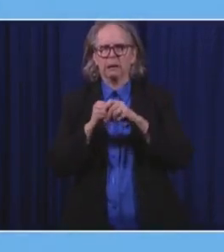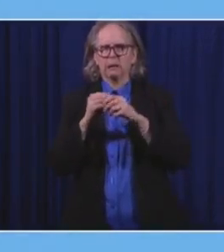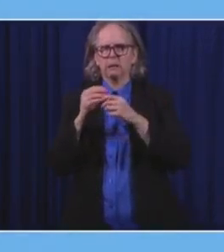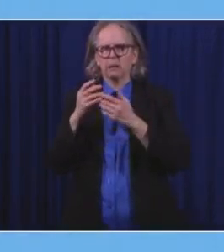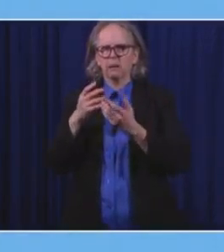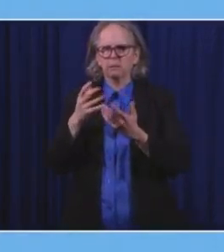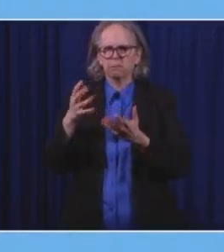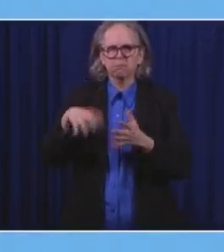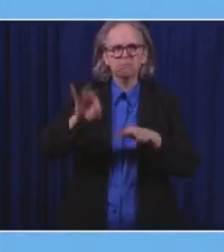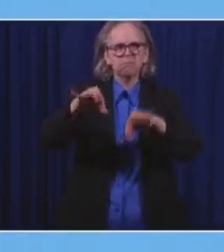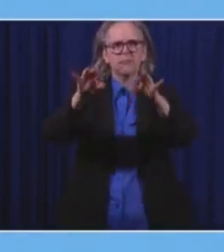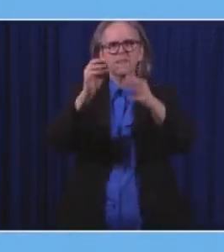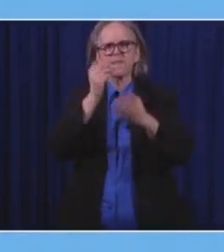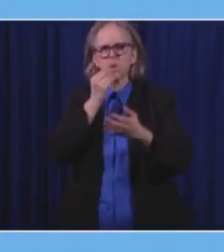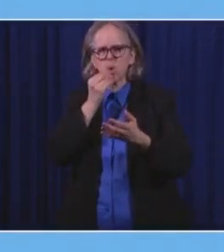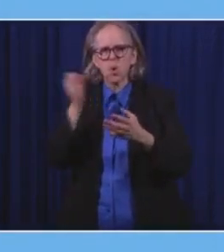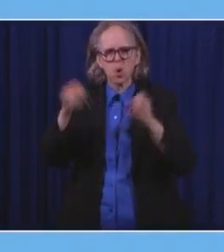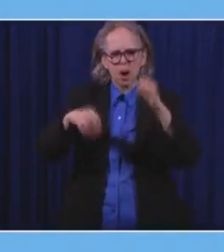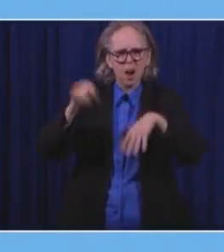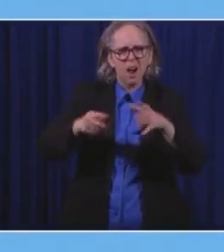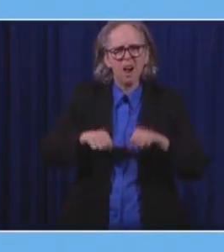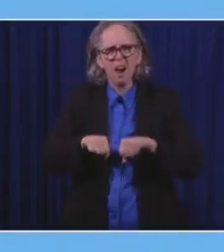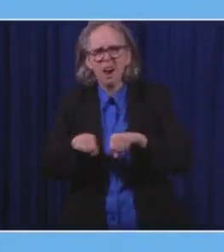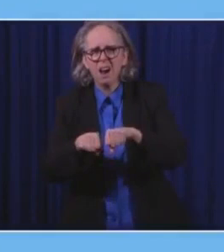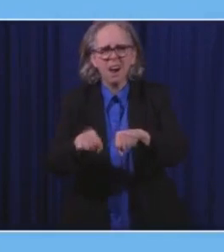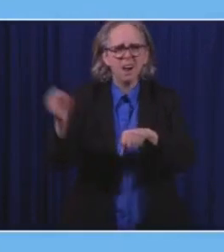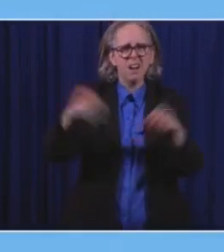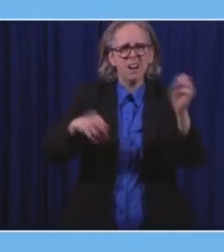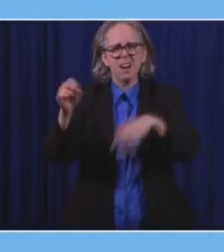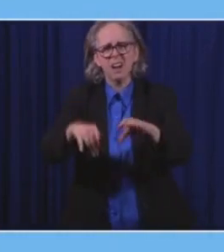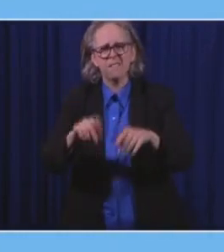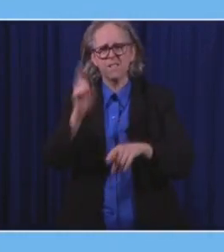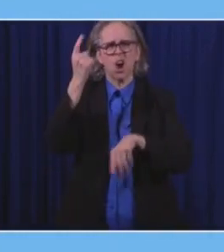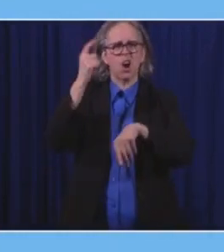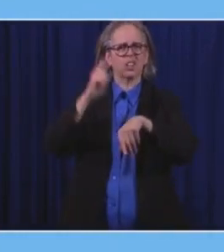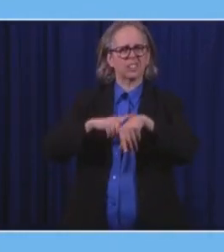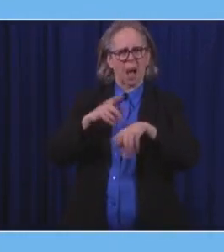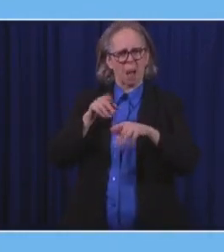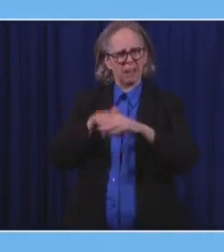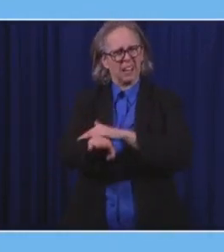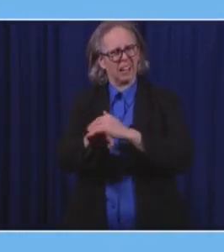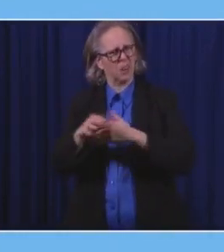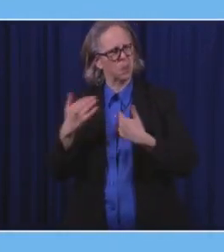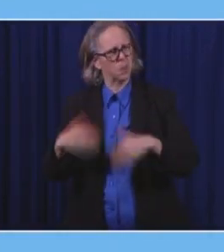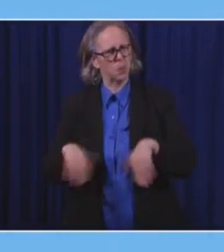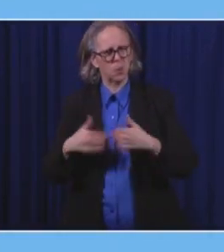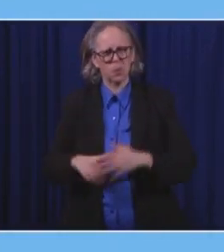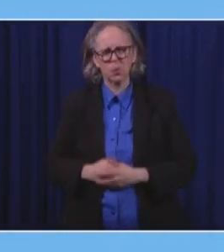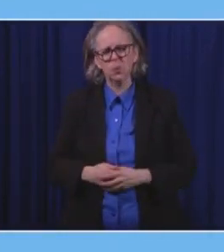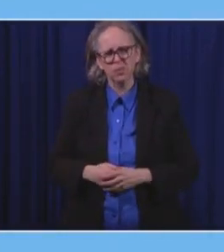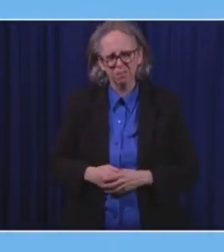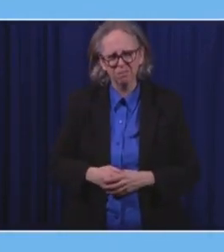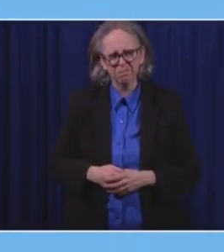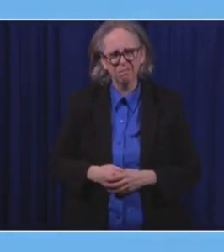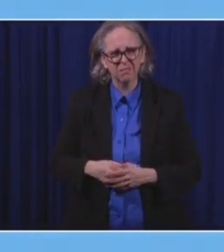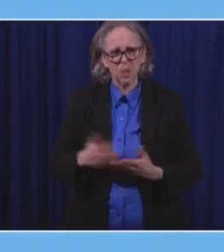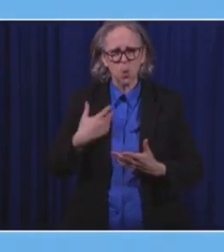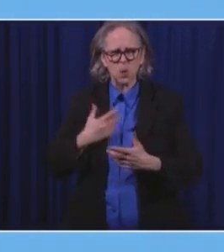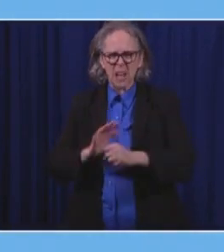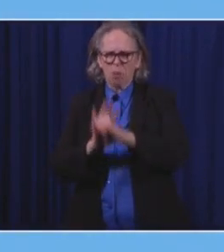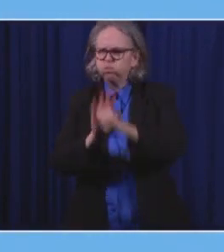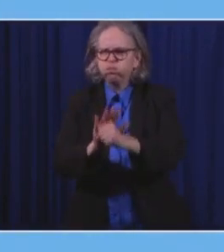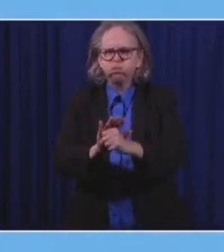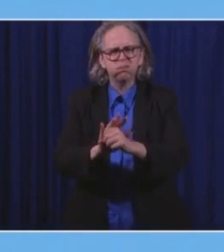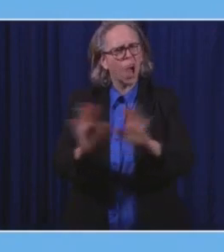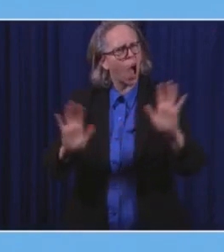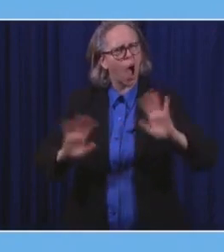doing, and we keep helping them. So we don't question anybody, it's their lives, but we are here if they want it. The